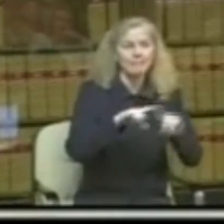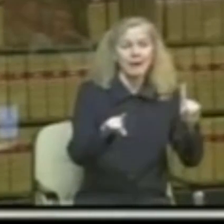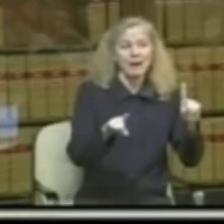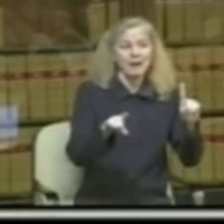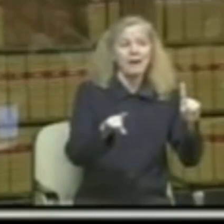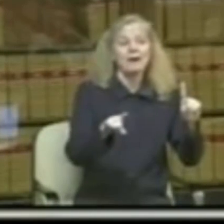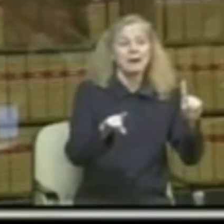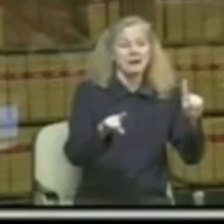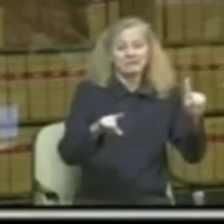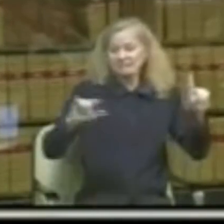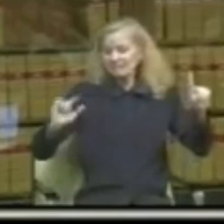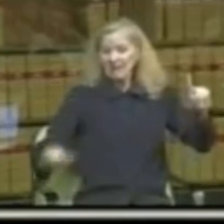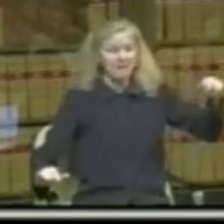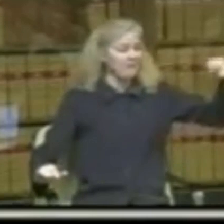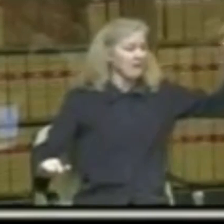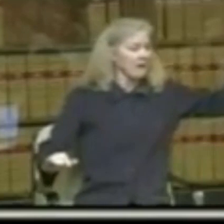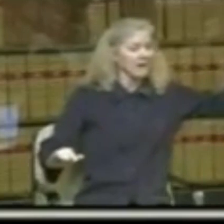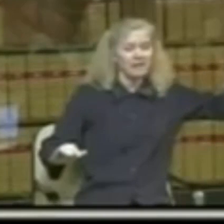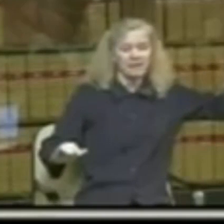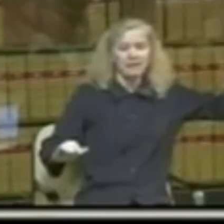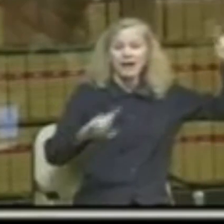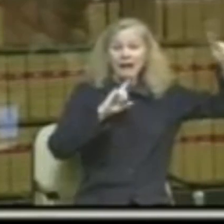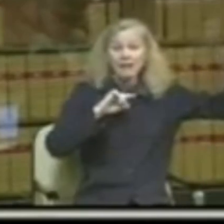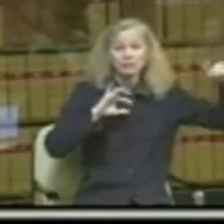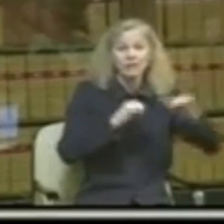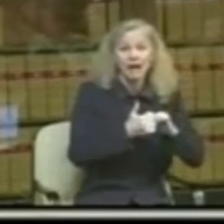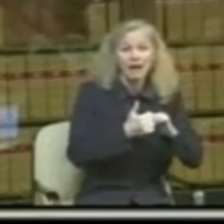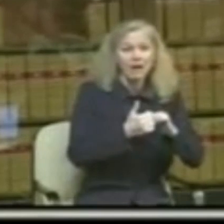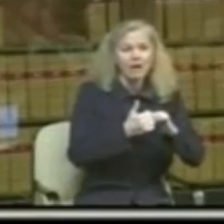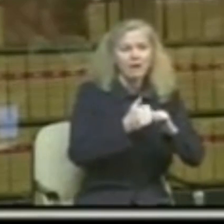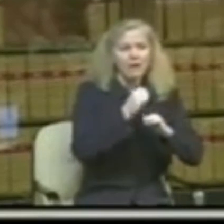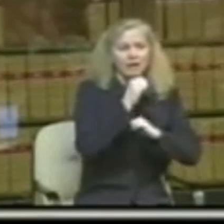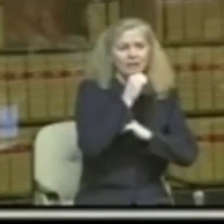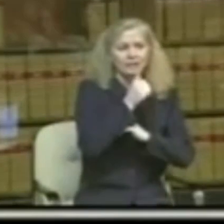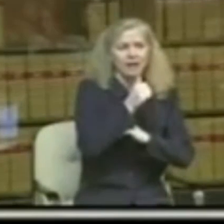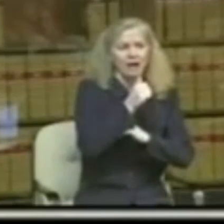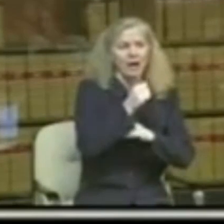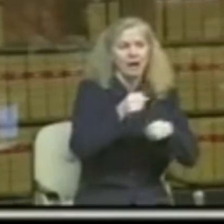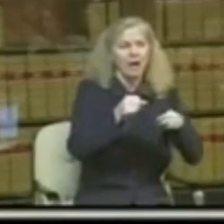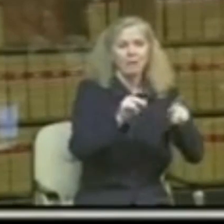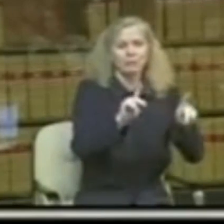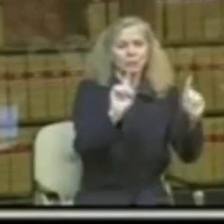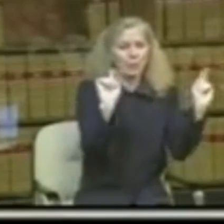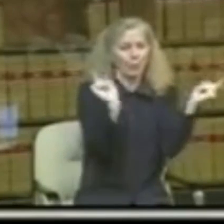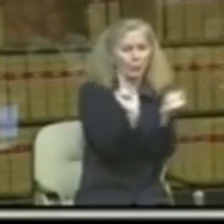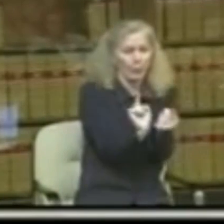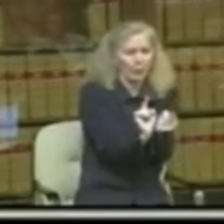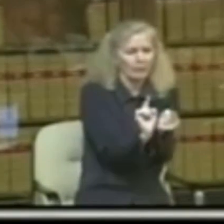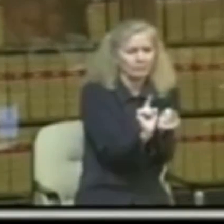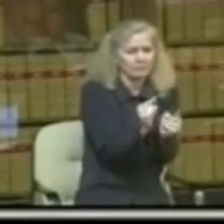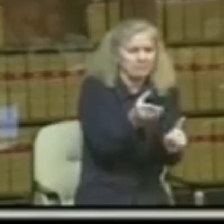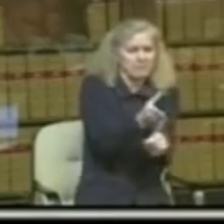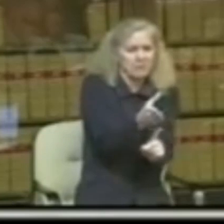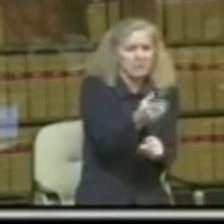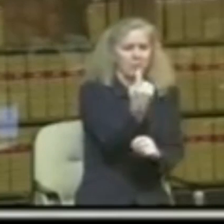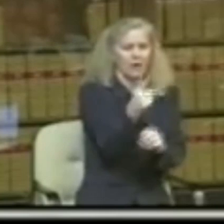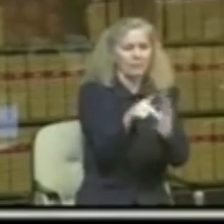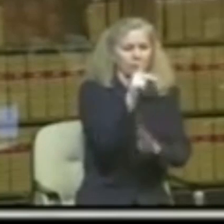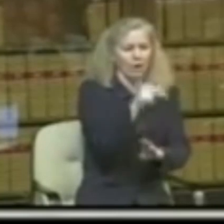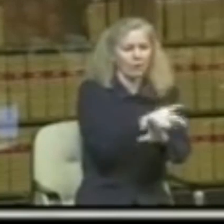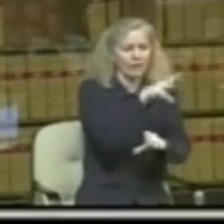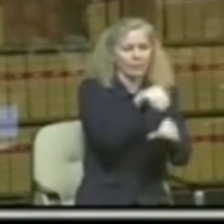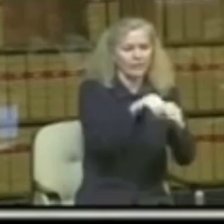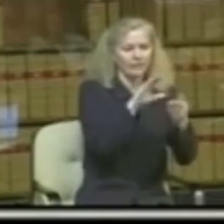not to subject those without such opportunities to a stripped down program in school. And